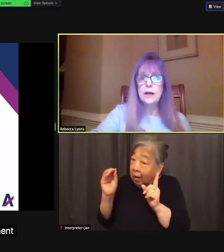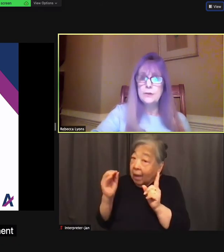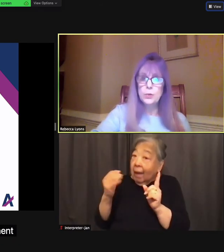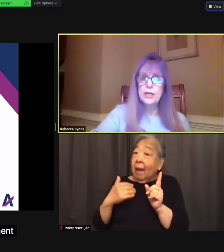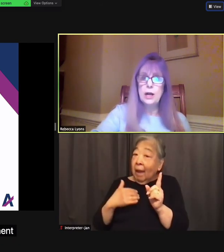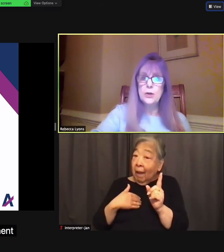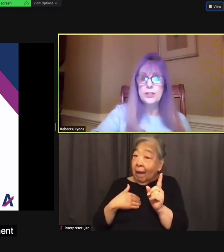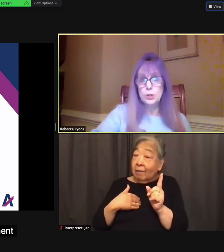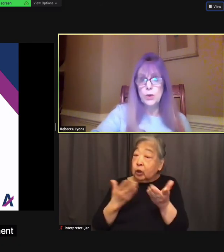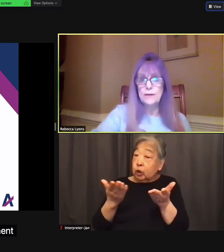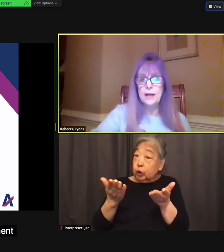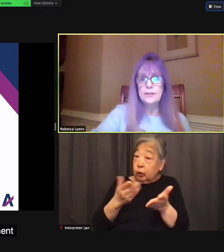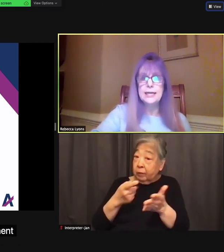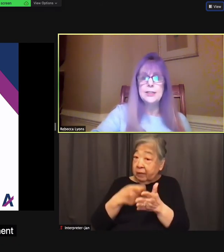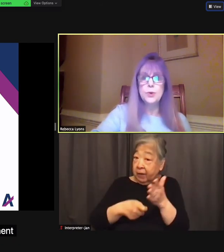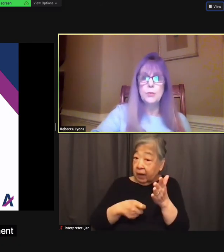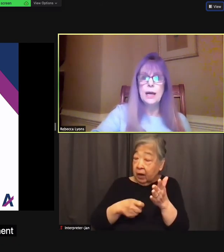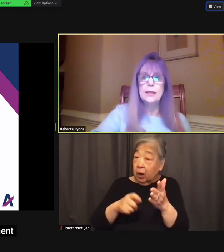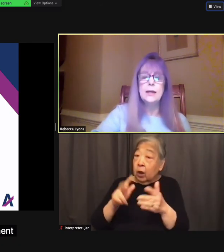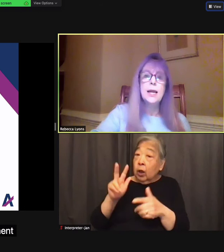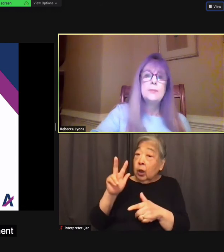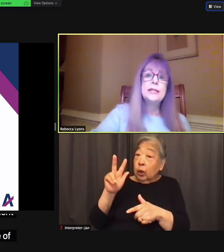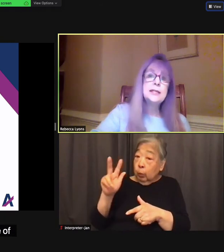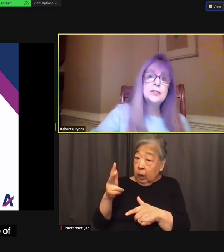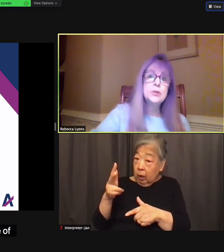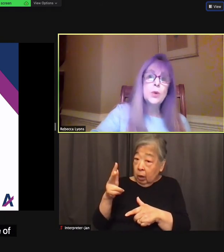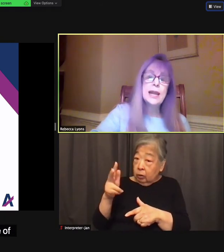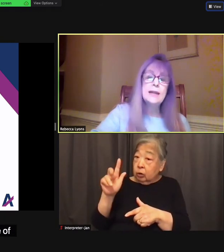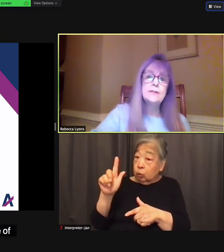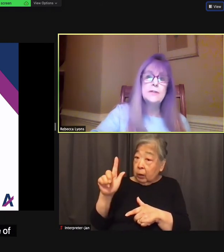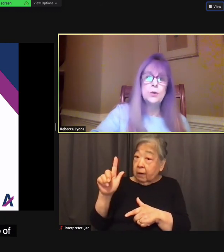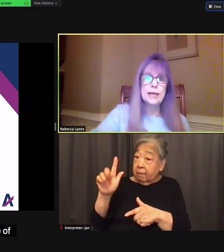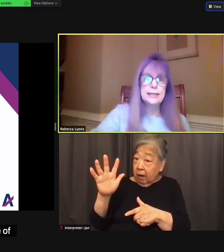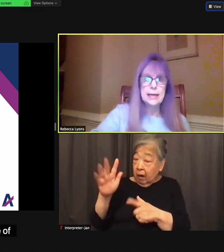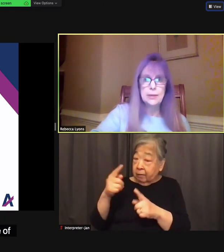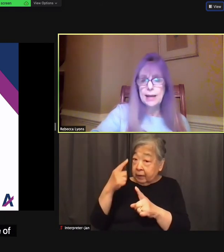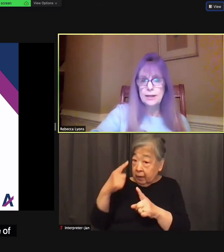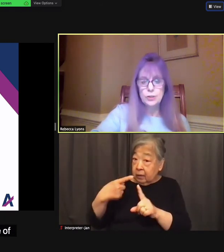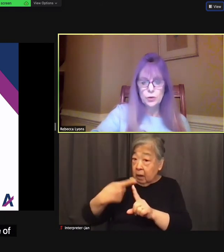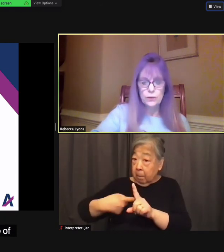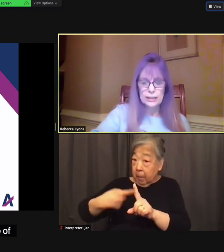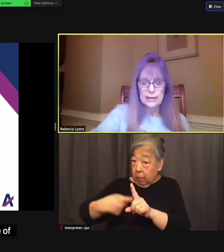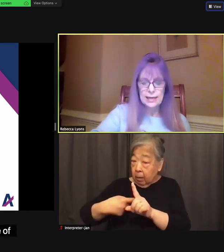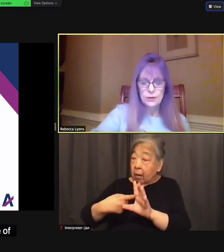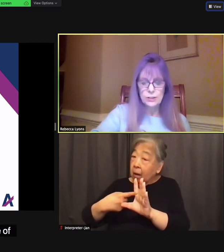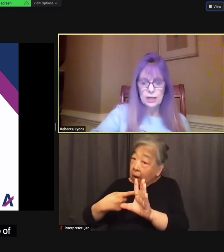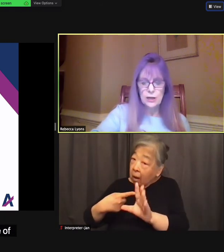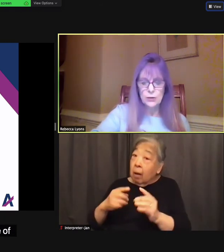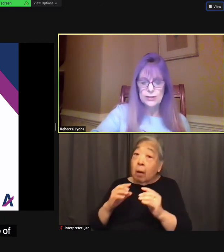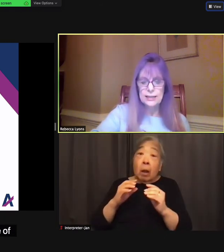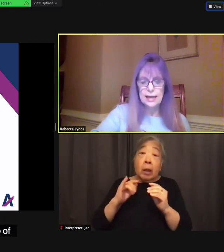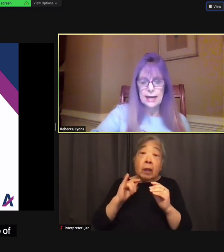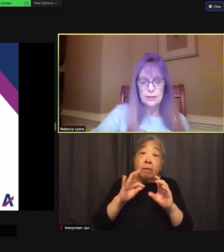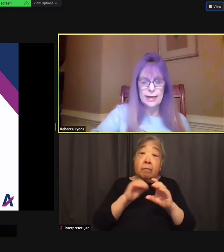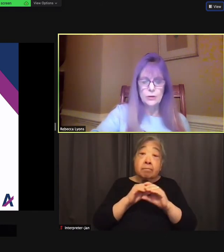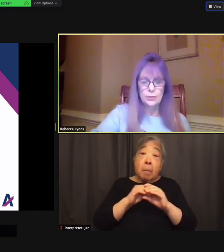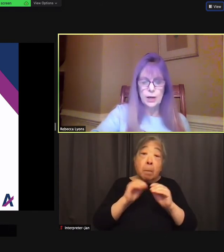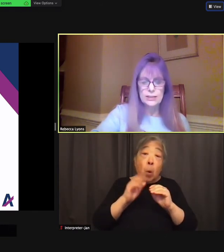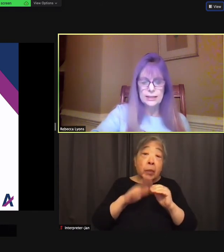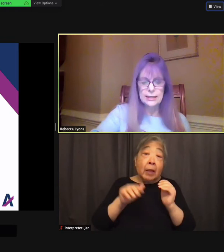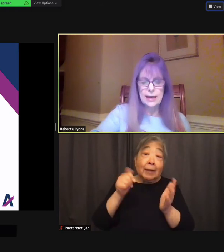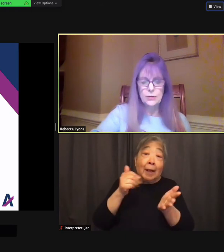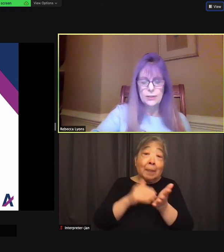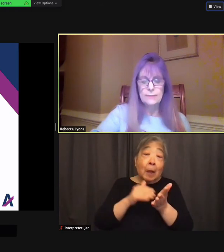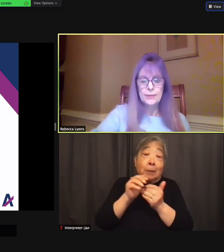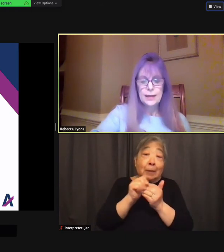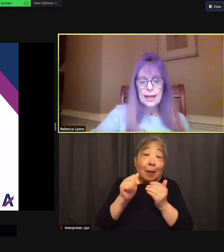fee of $3.25 per month. But this is waived if you maintain a balance over $10,000 in the ABLEnow